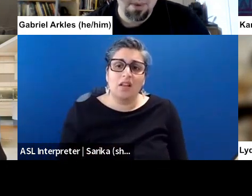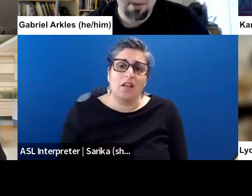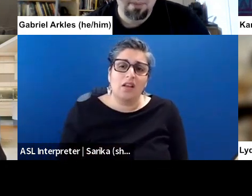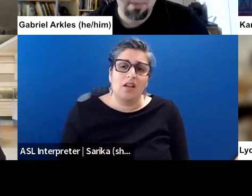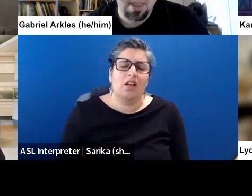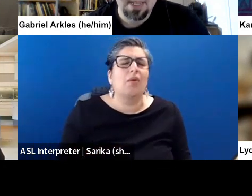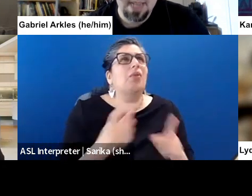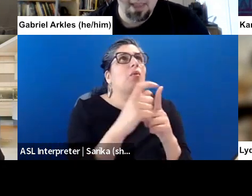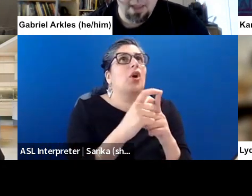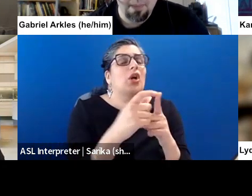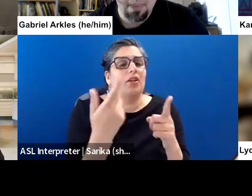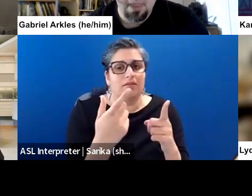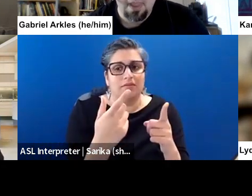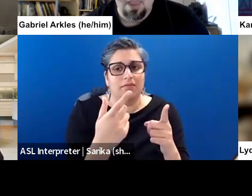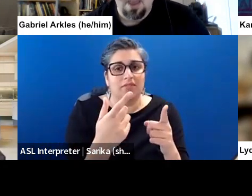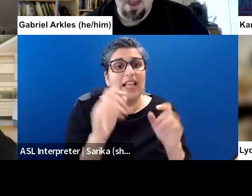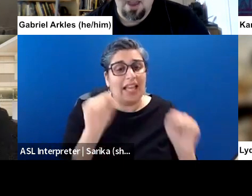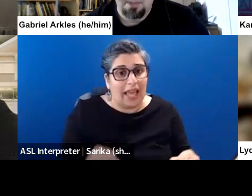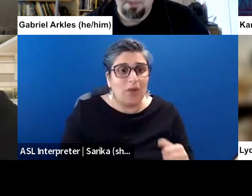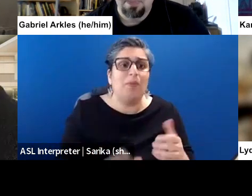what's the word? I guess deadly.